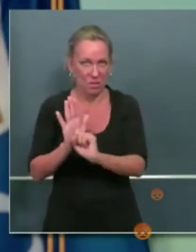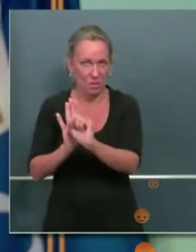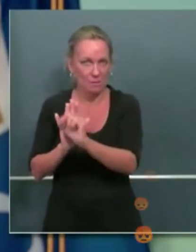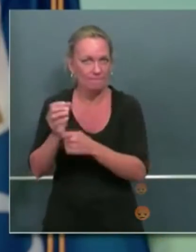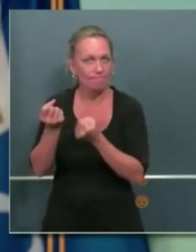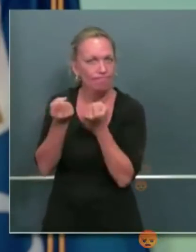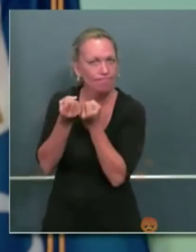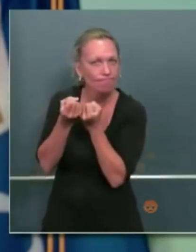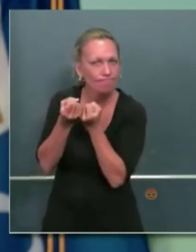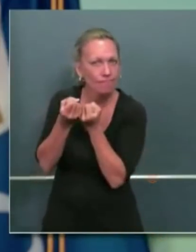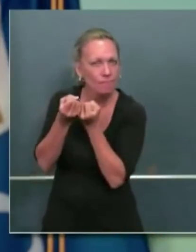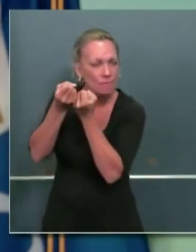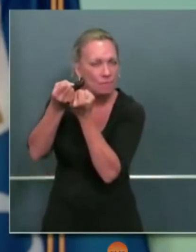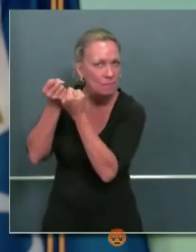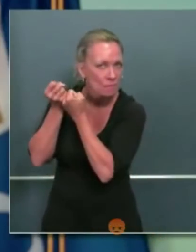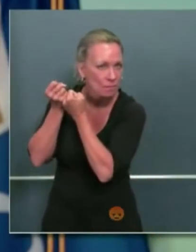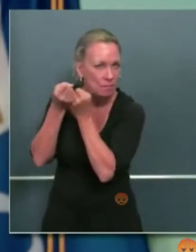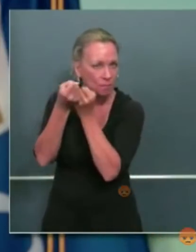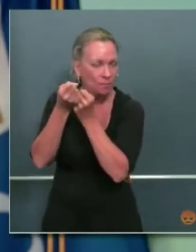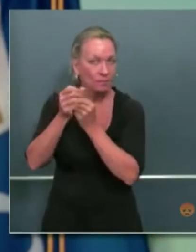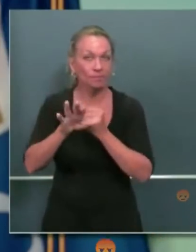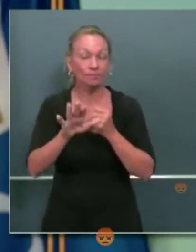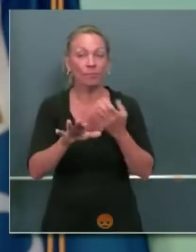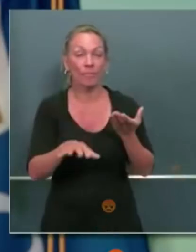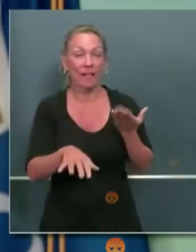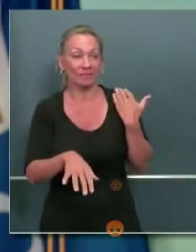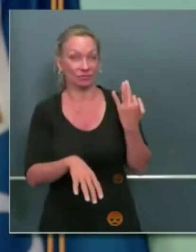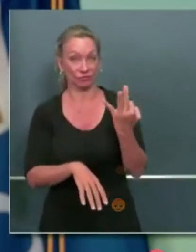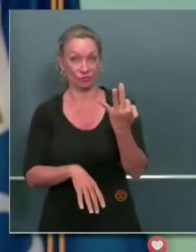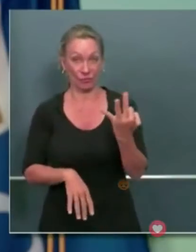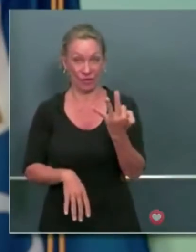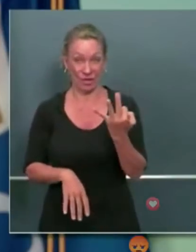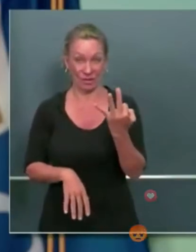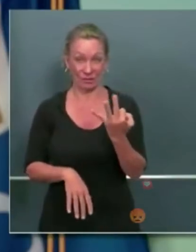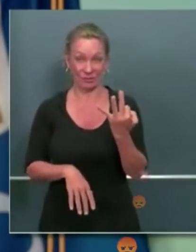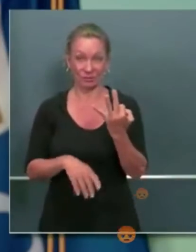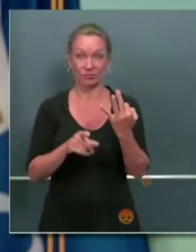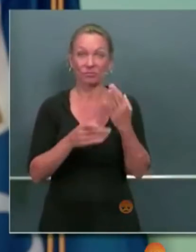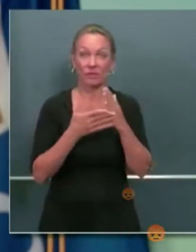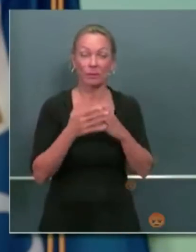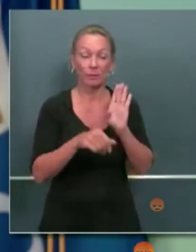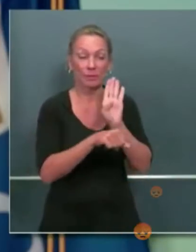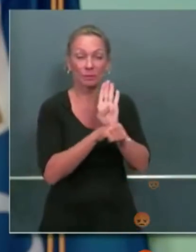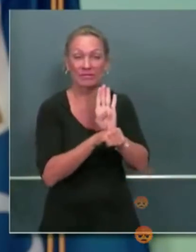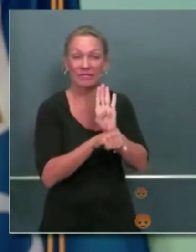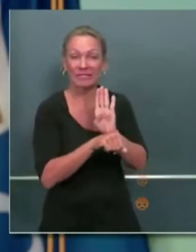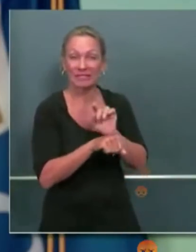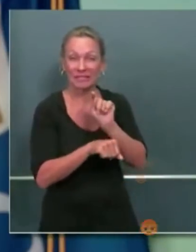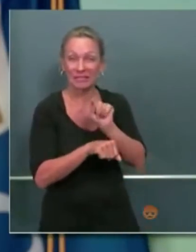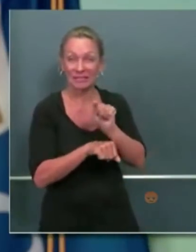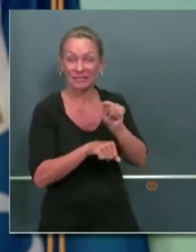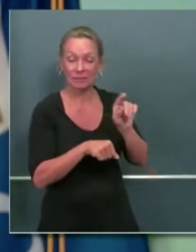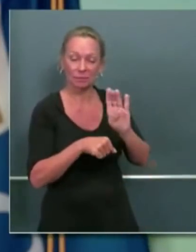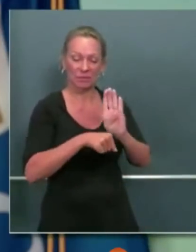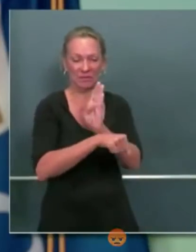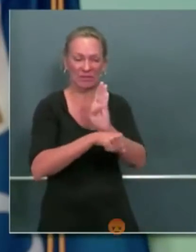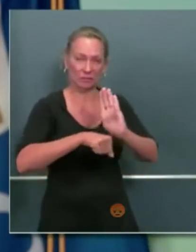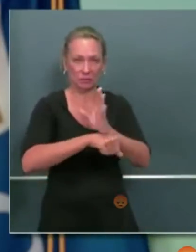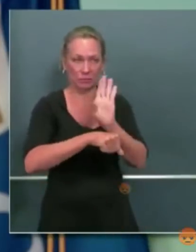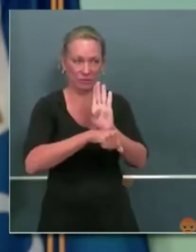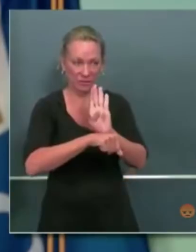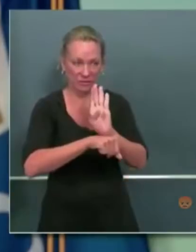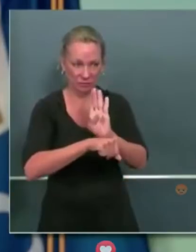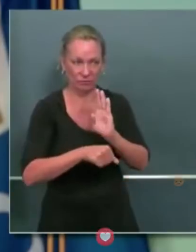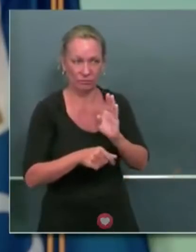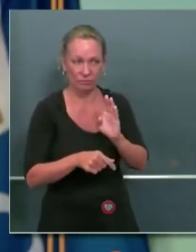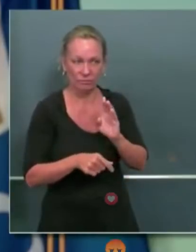workers. Theo ông thì một trong những cách mà mở cửa, một trong những cách mà mở cửa theo ông mà an toàn là sẽ có